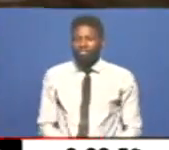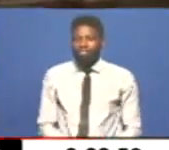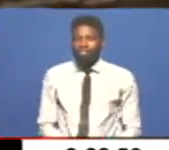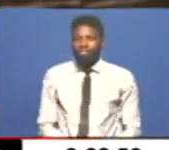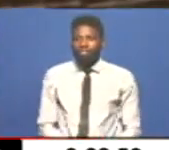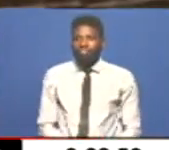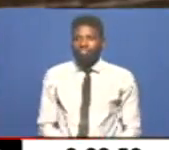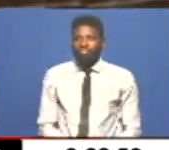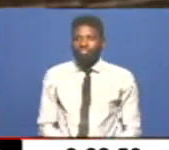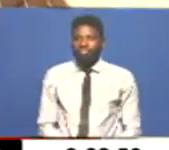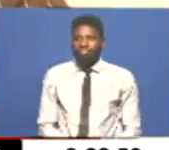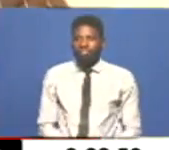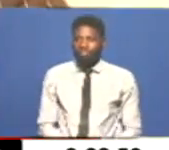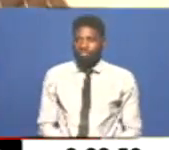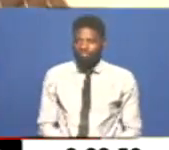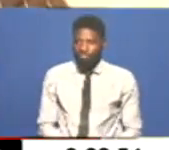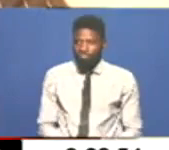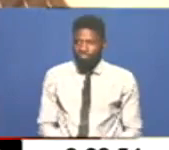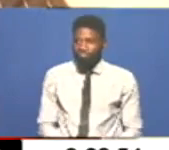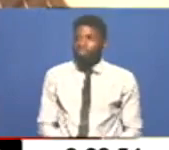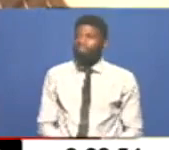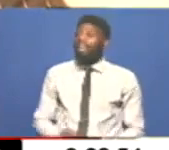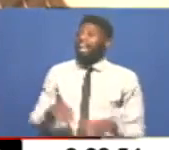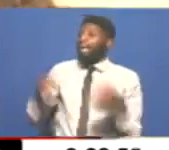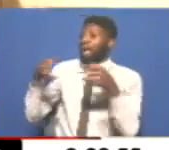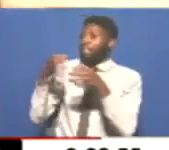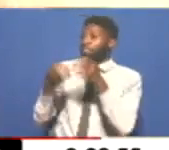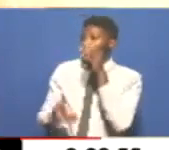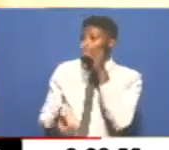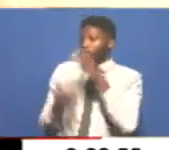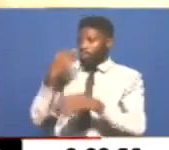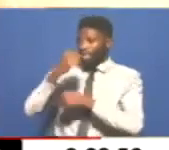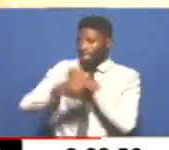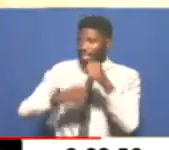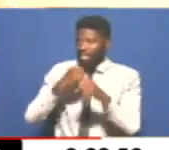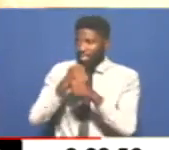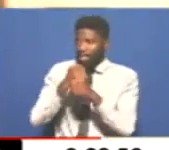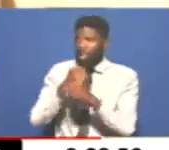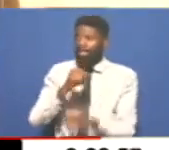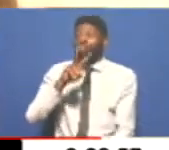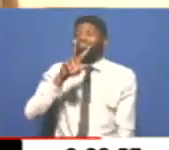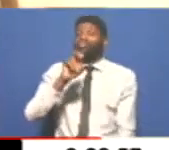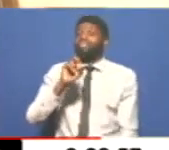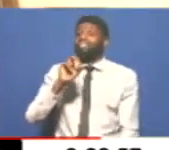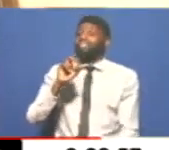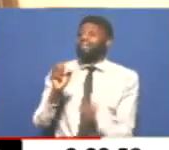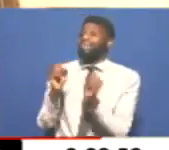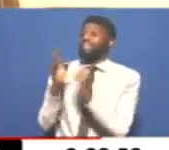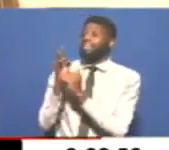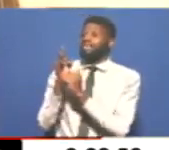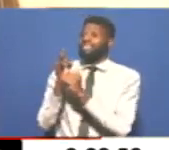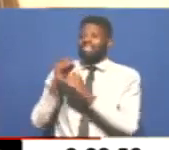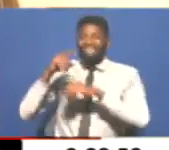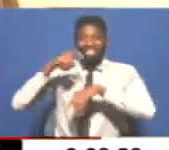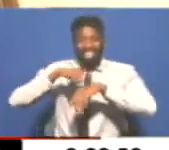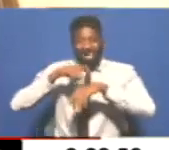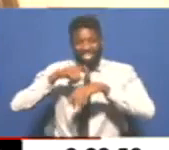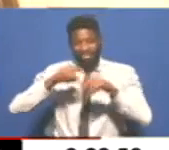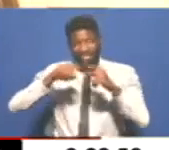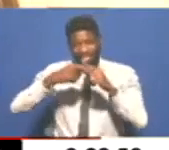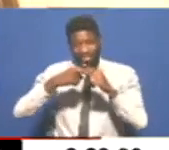Ashok Sunny Tailored Limited started in 2013. Basically, the first time I started was I went to a